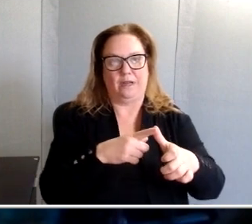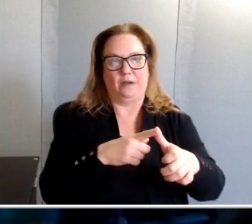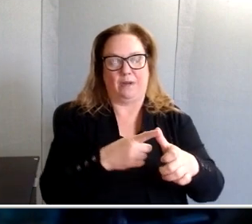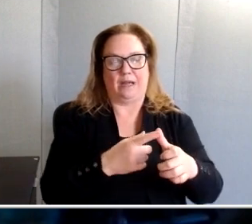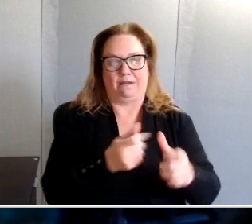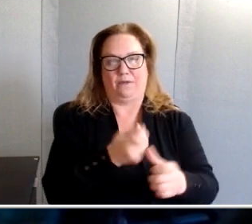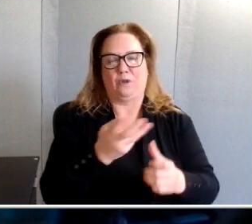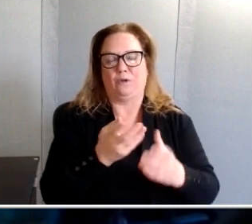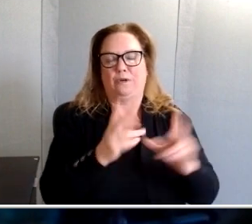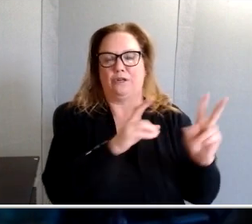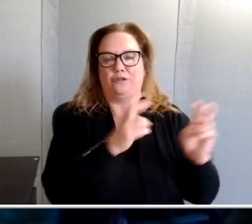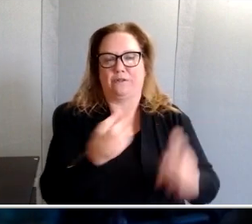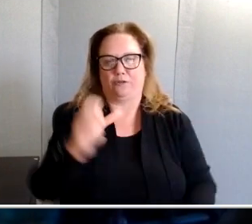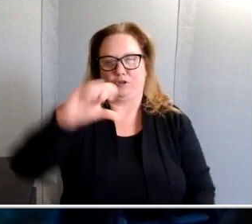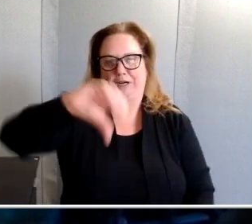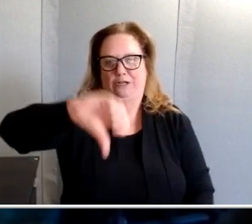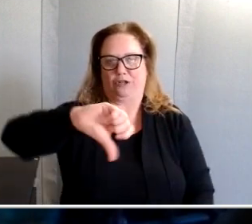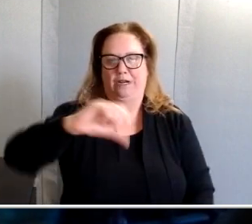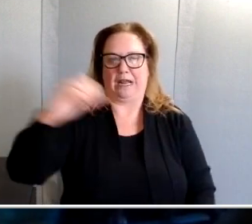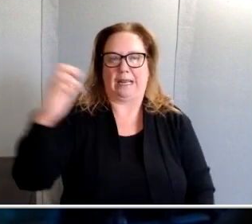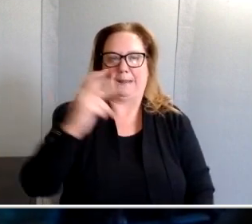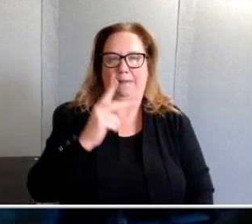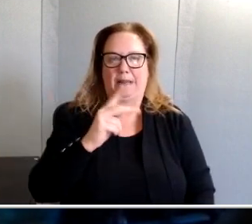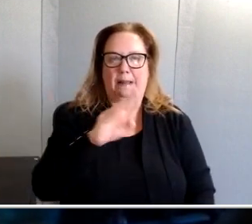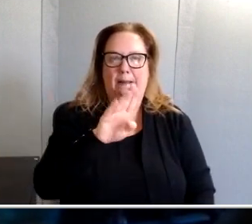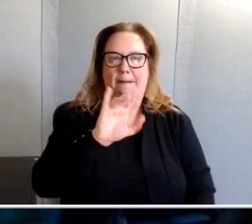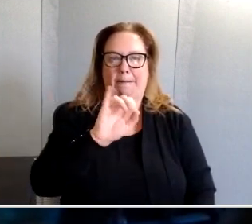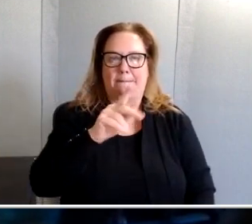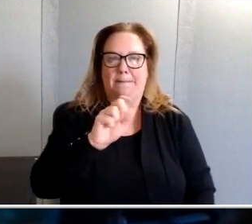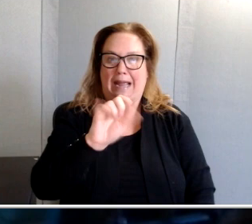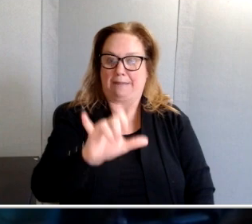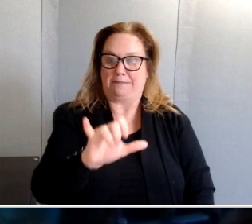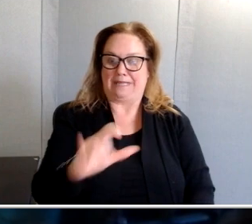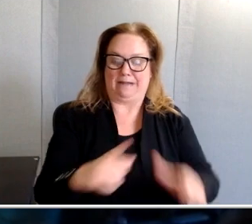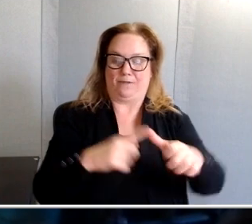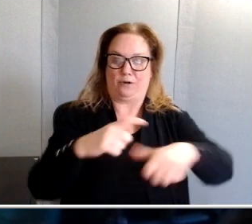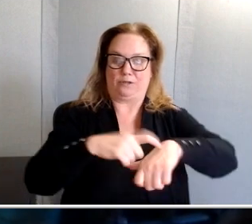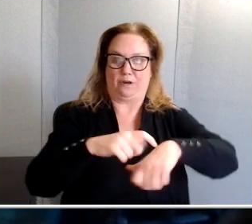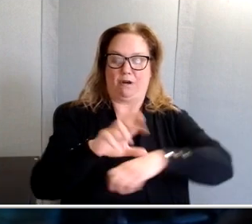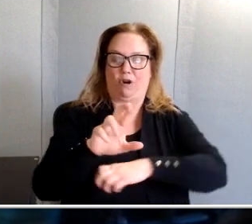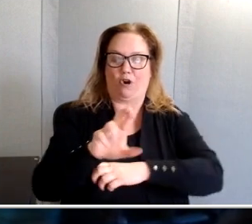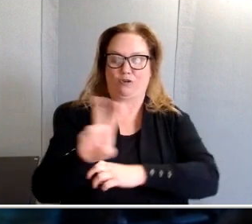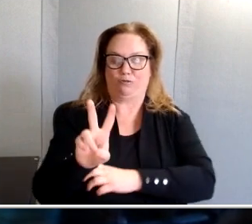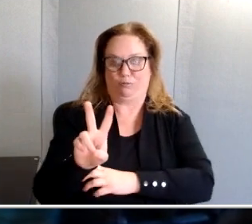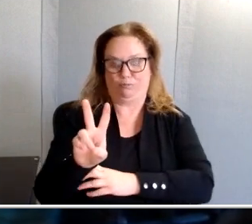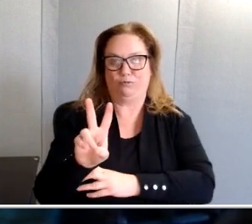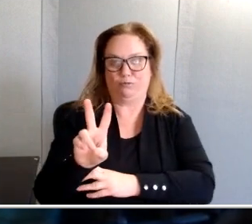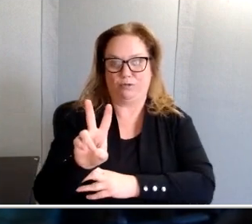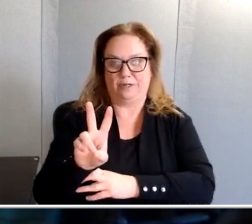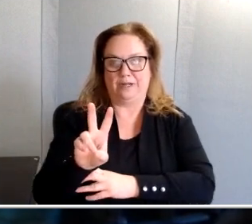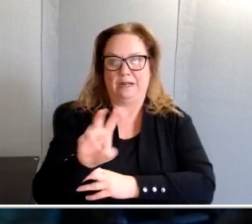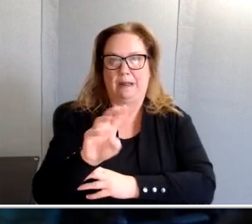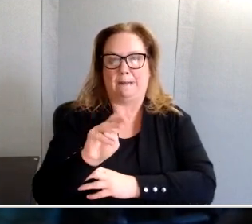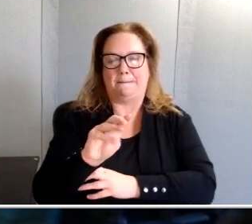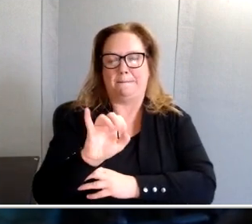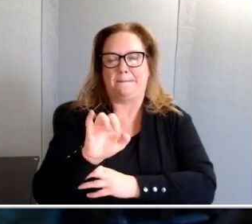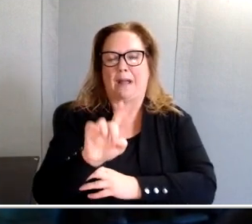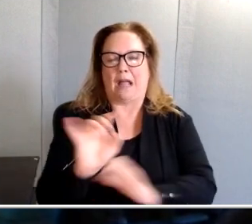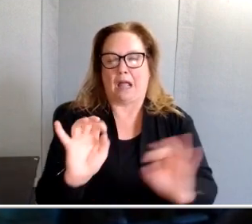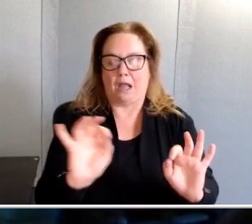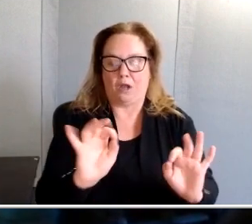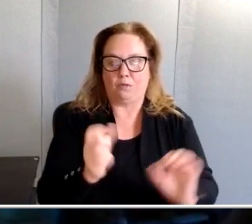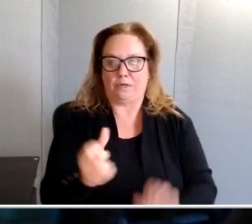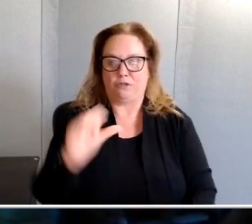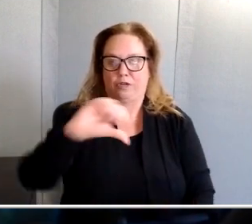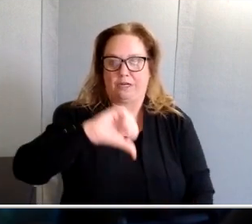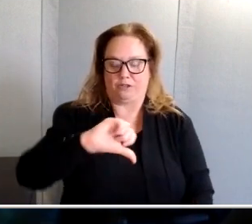rejection. I came back from a biopsy my first time as an R2, which was mild rejection, and we treated